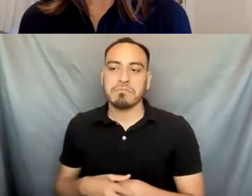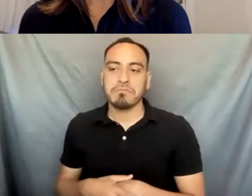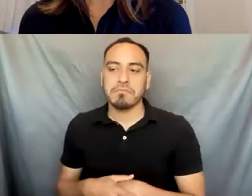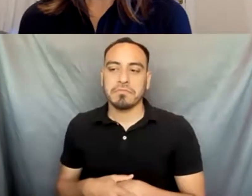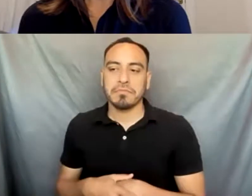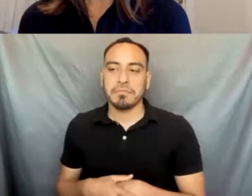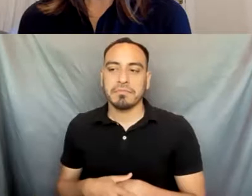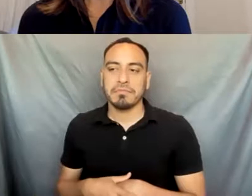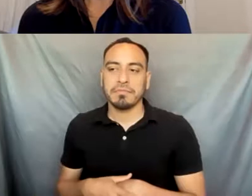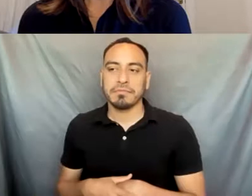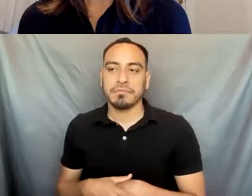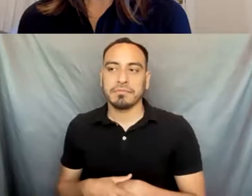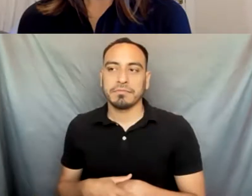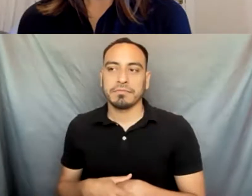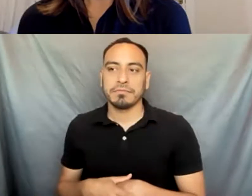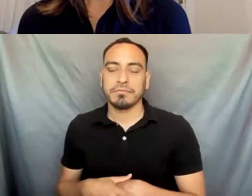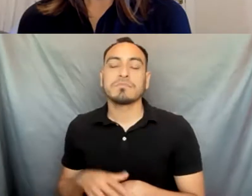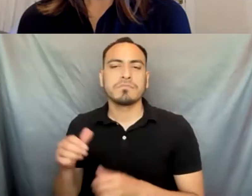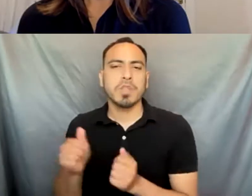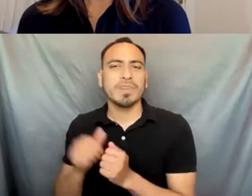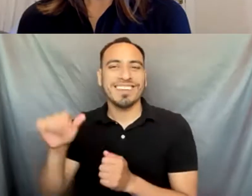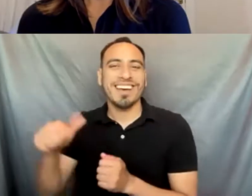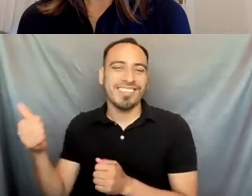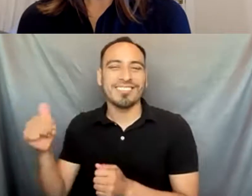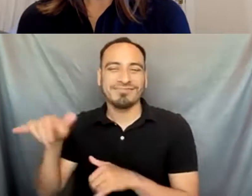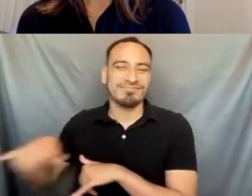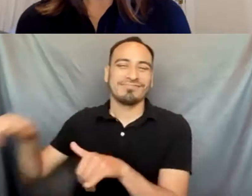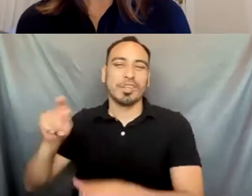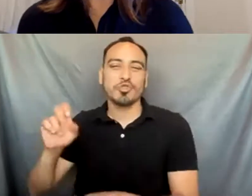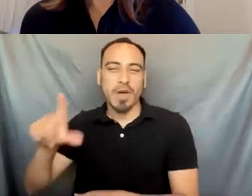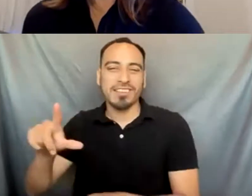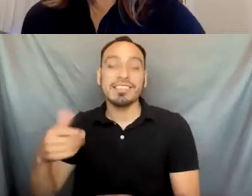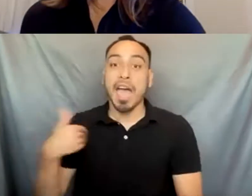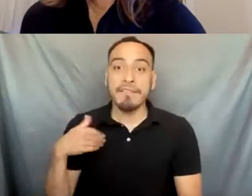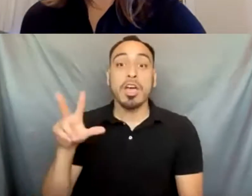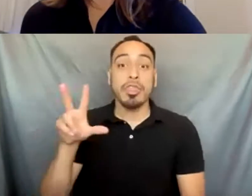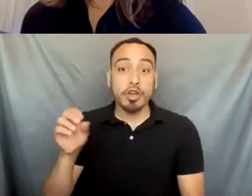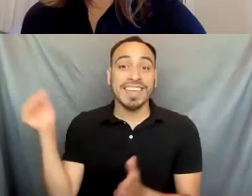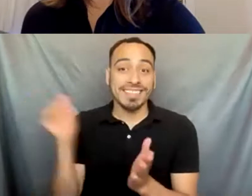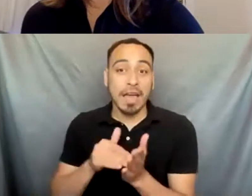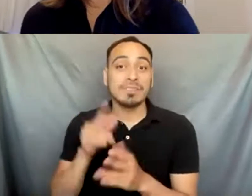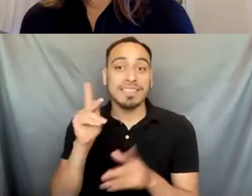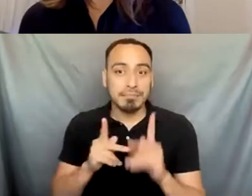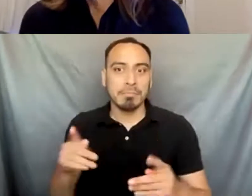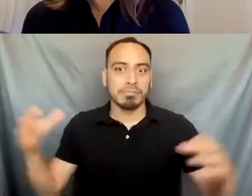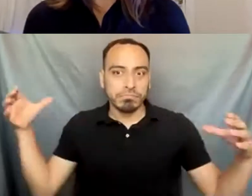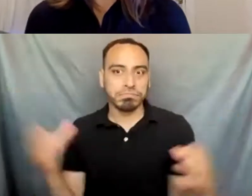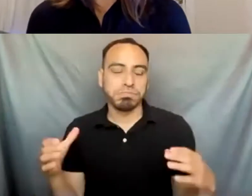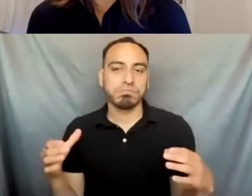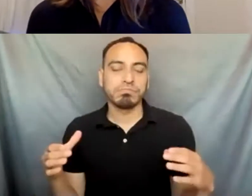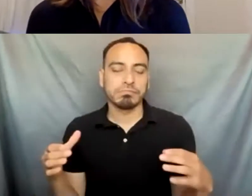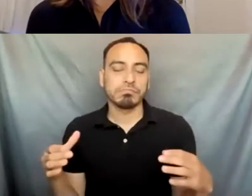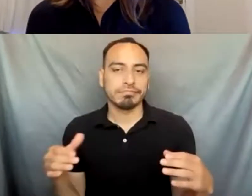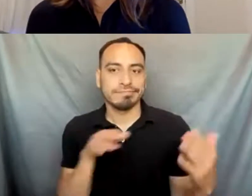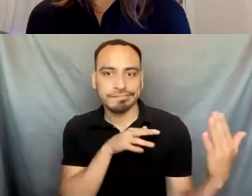as with all the other trials, they've enrolled 30,000 people. And I think it's really important to get